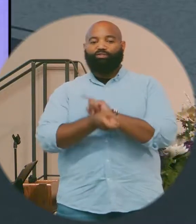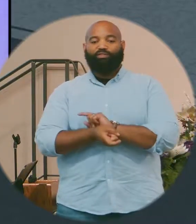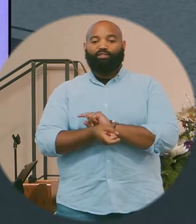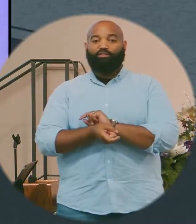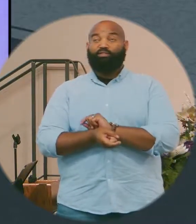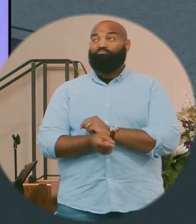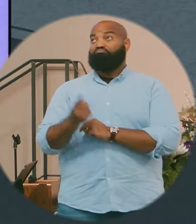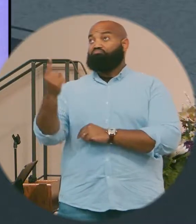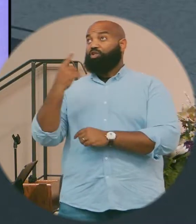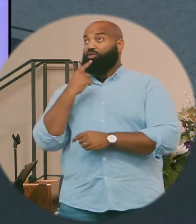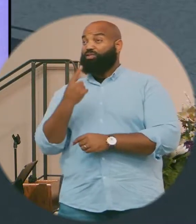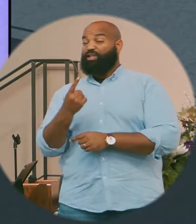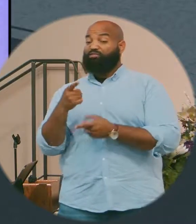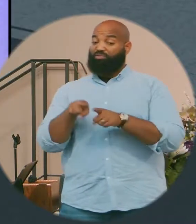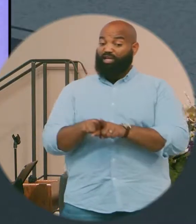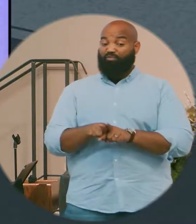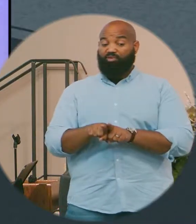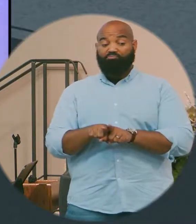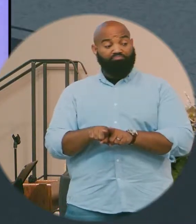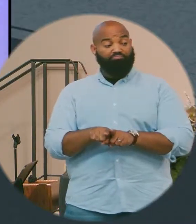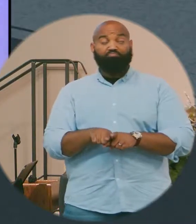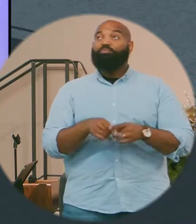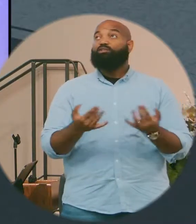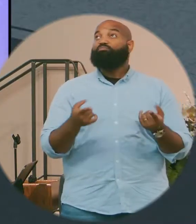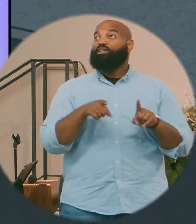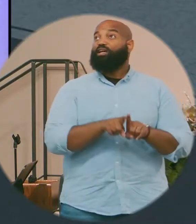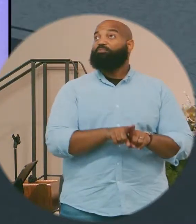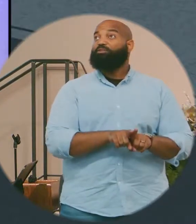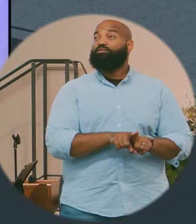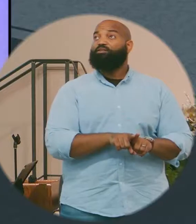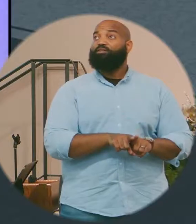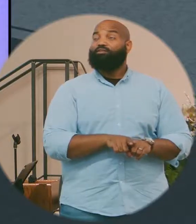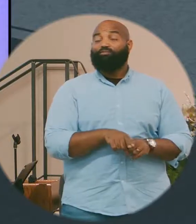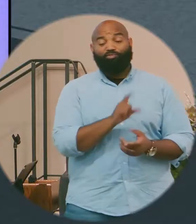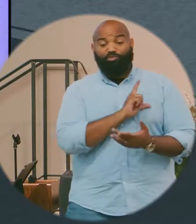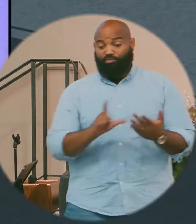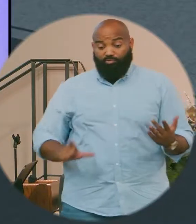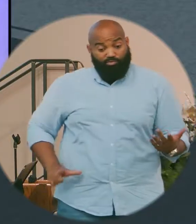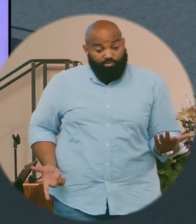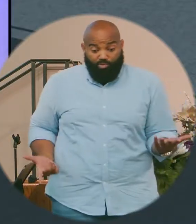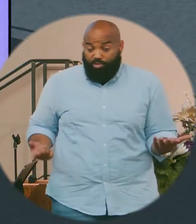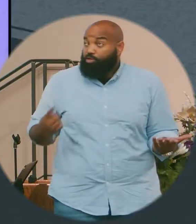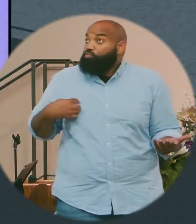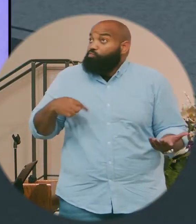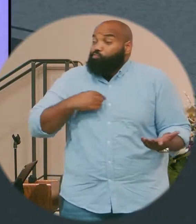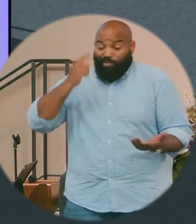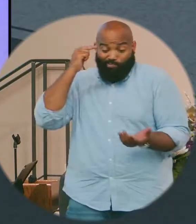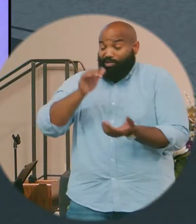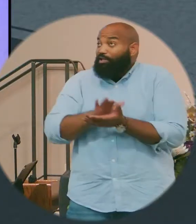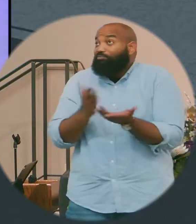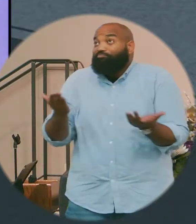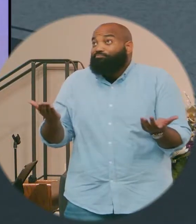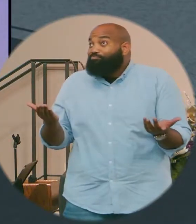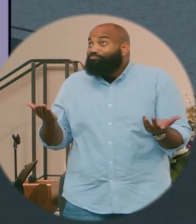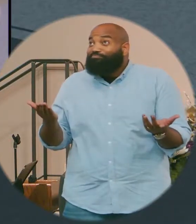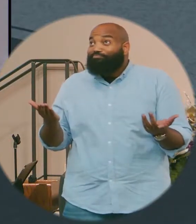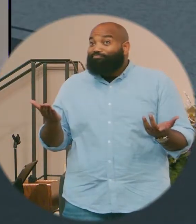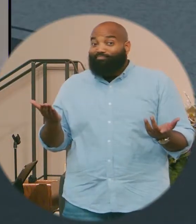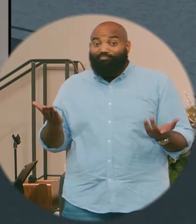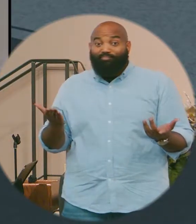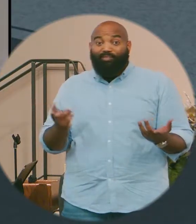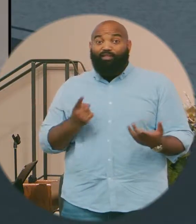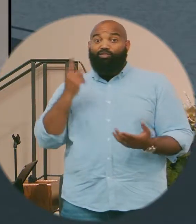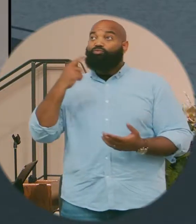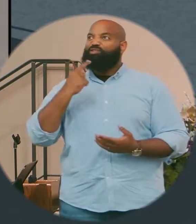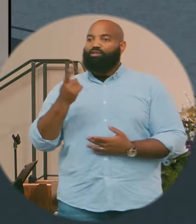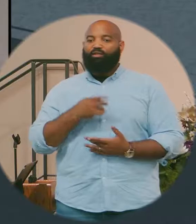done, it will be so. And so, Father, really, that's all we have to stand on is your word. You said heaven and earth